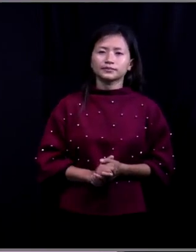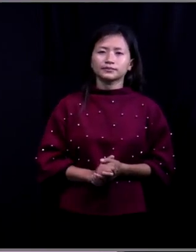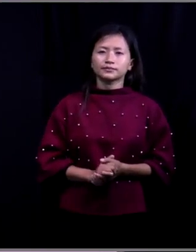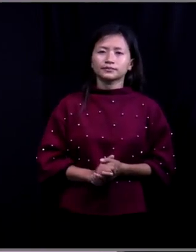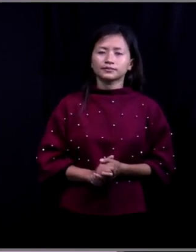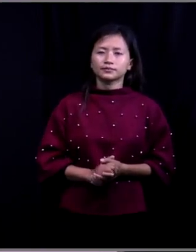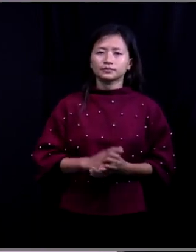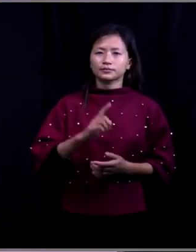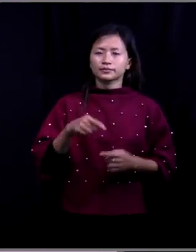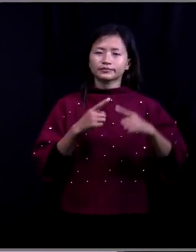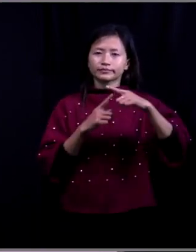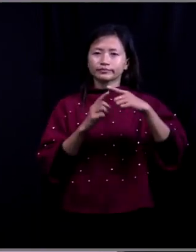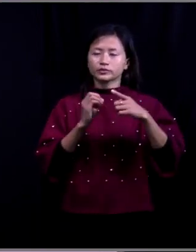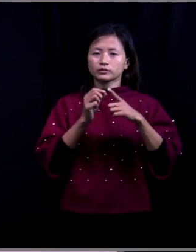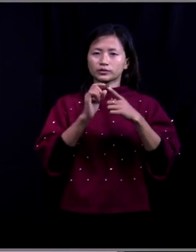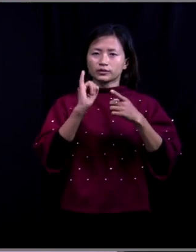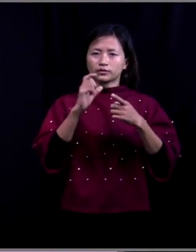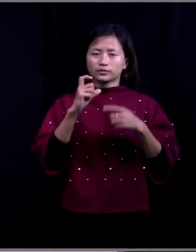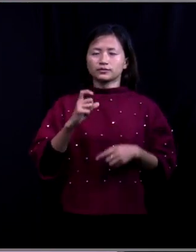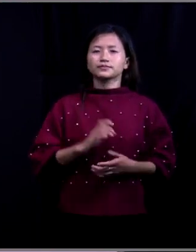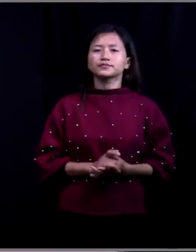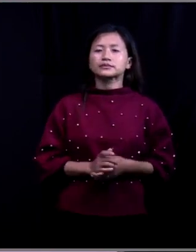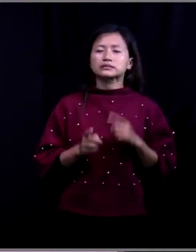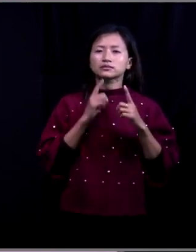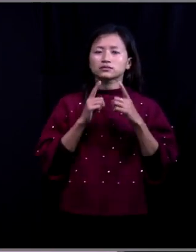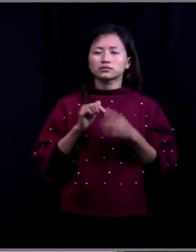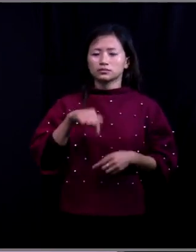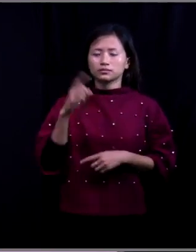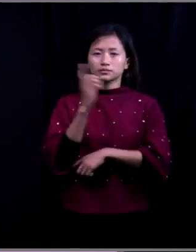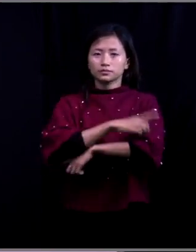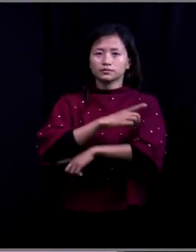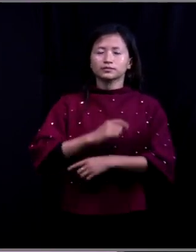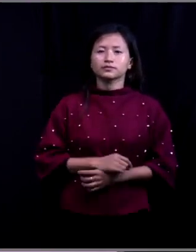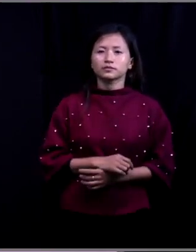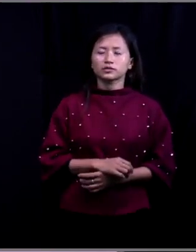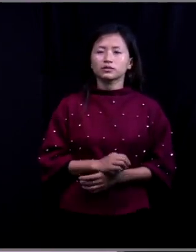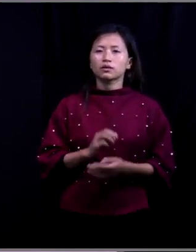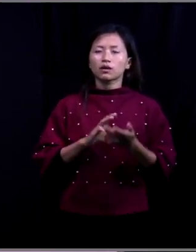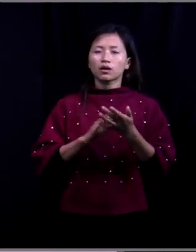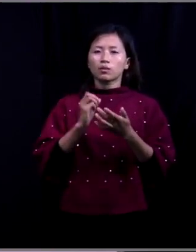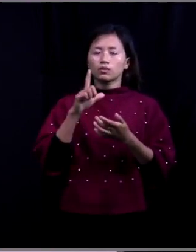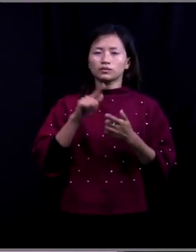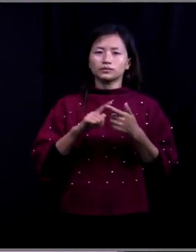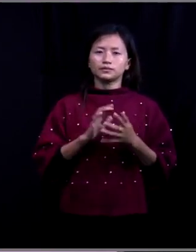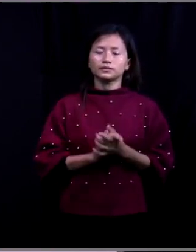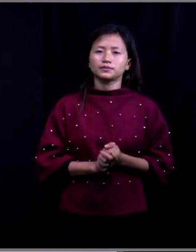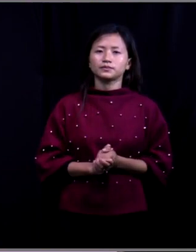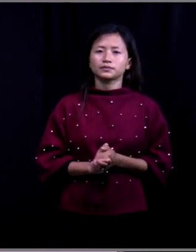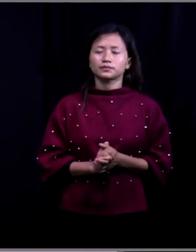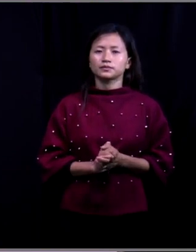The next topic that I want to discuss with you today is about the mole.